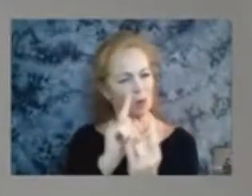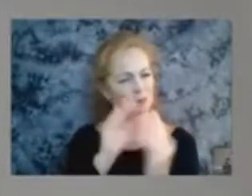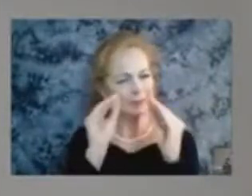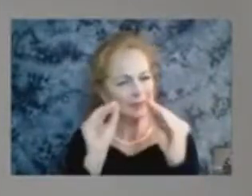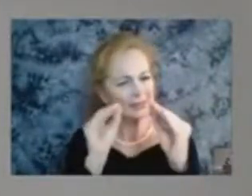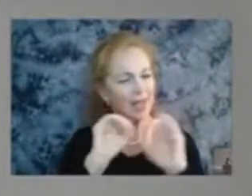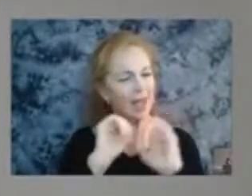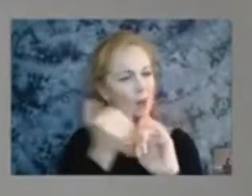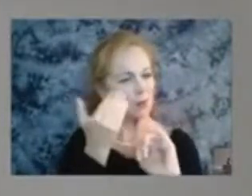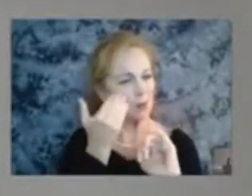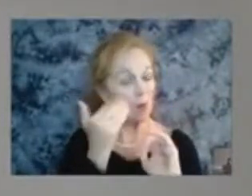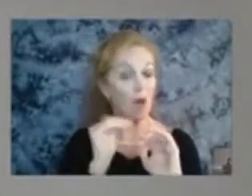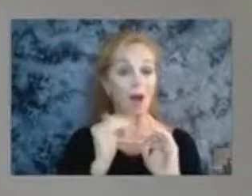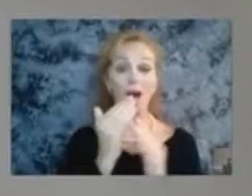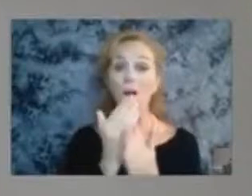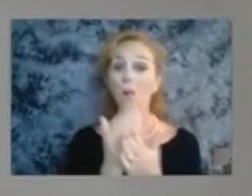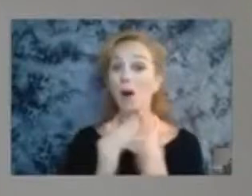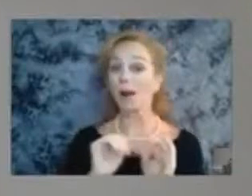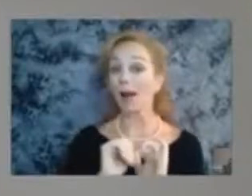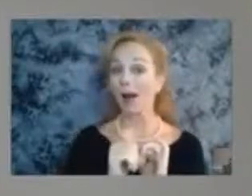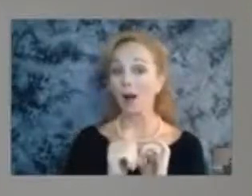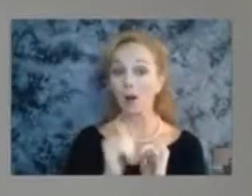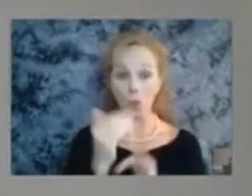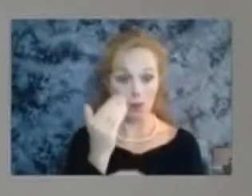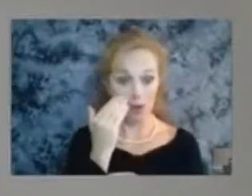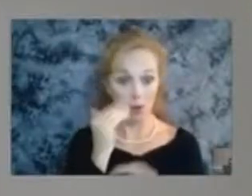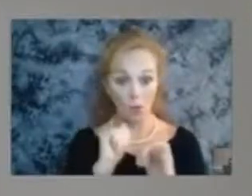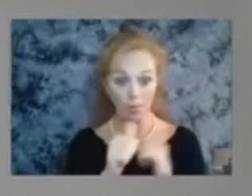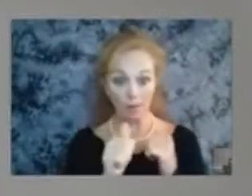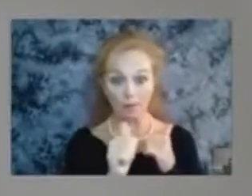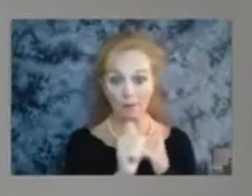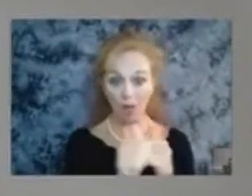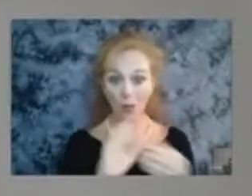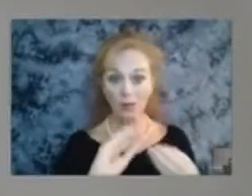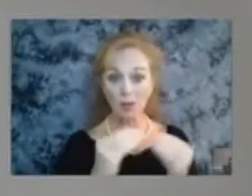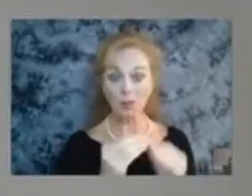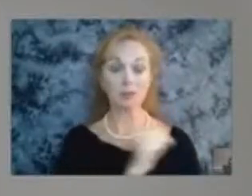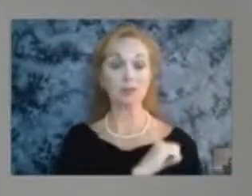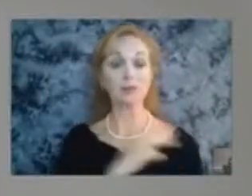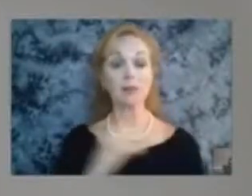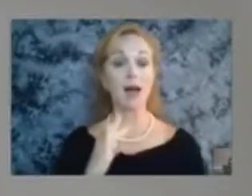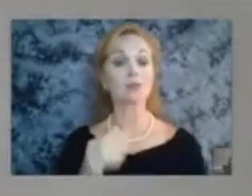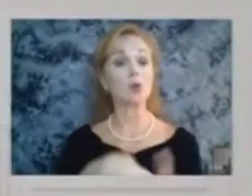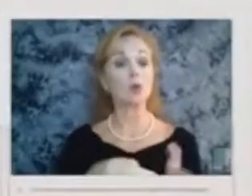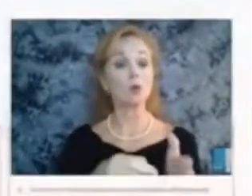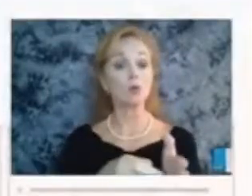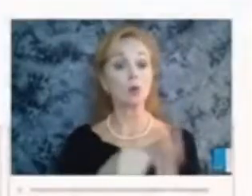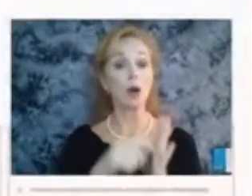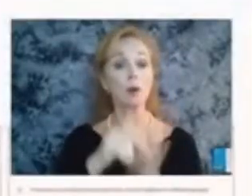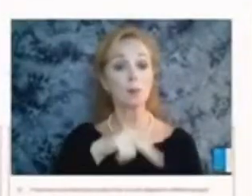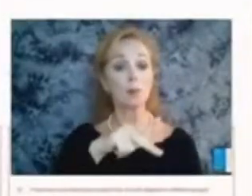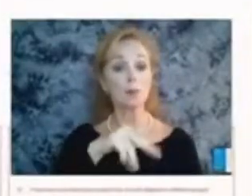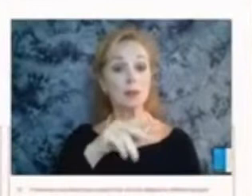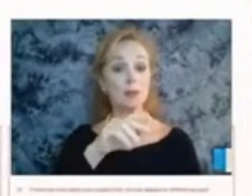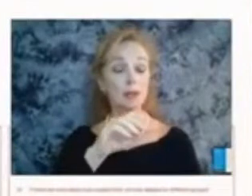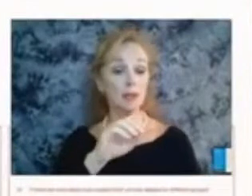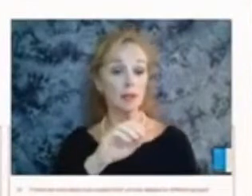that in part because we're tracking metrics of staffing, required PPE equipment that the